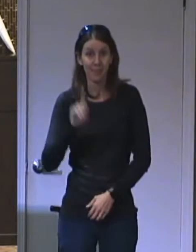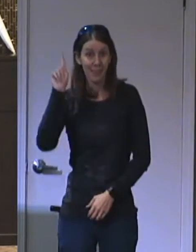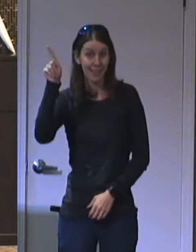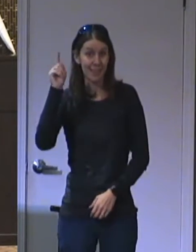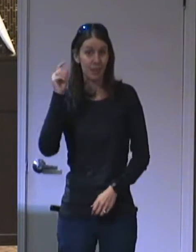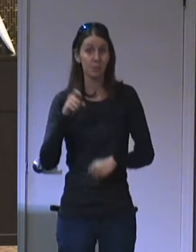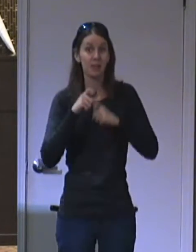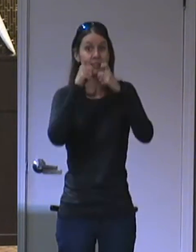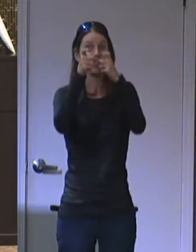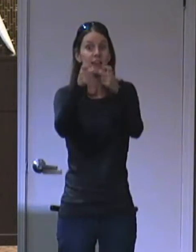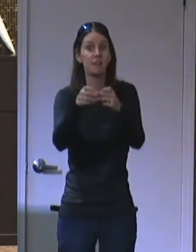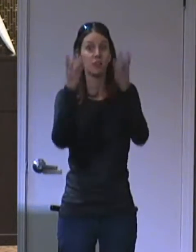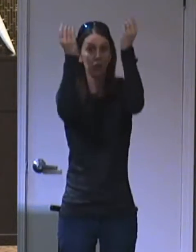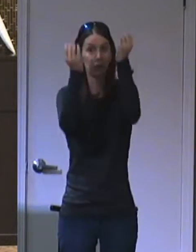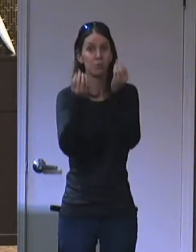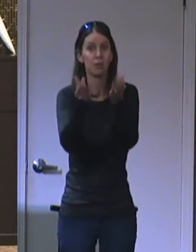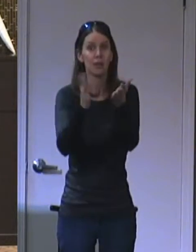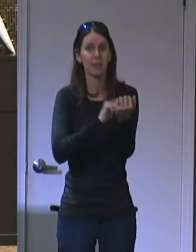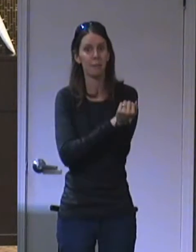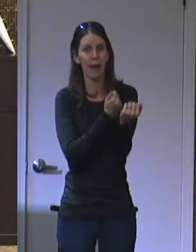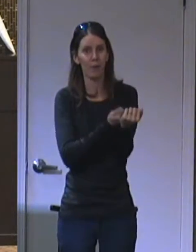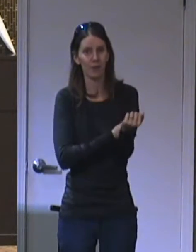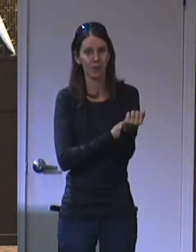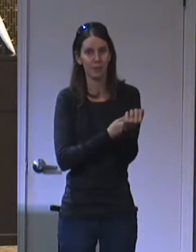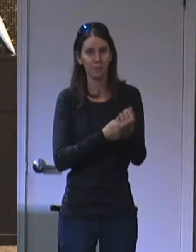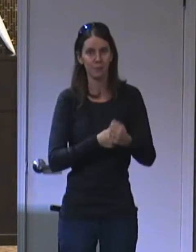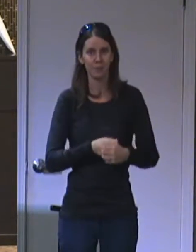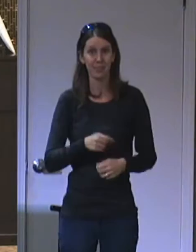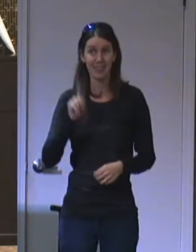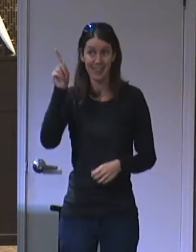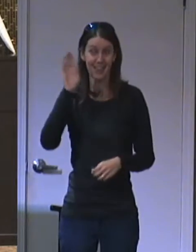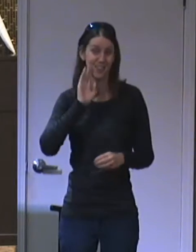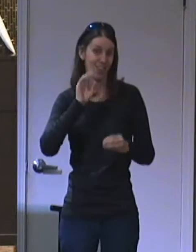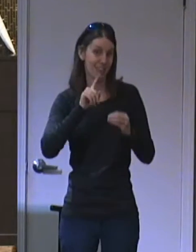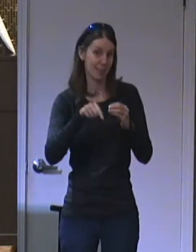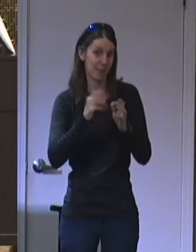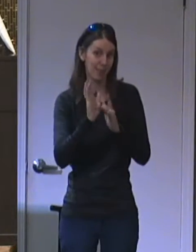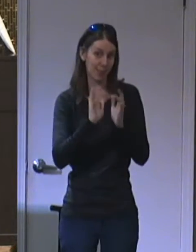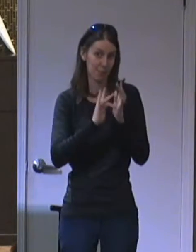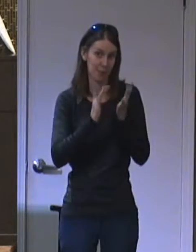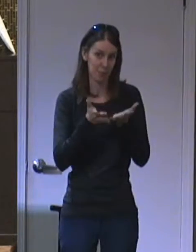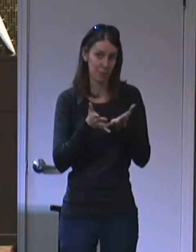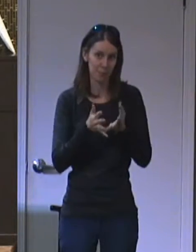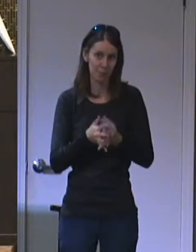He will then give you that power that He speaks of.